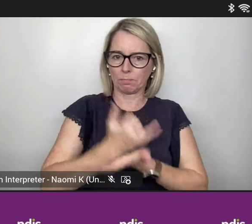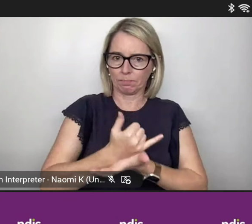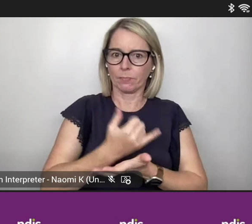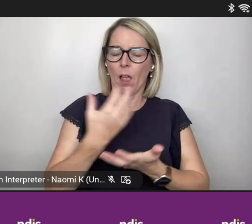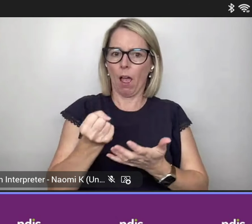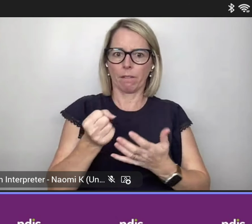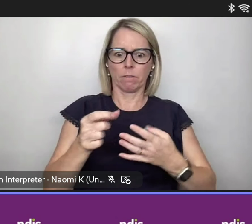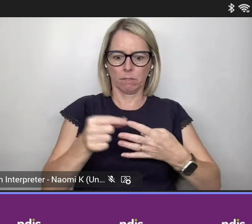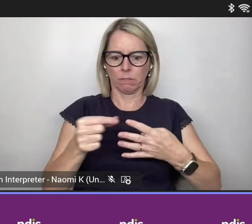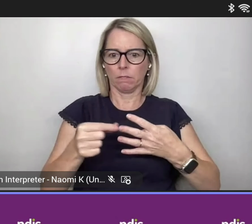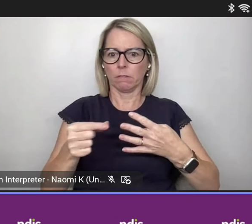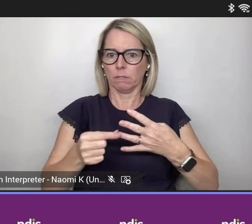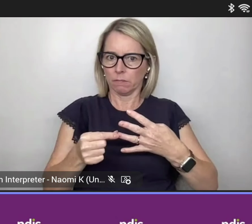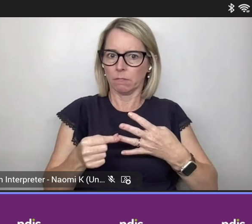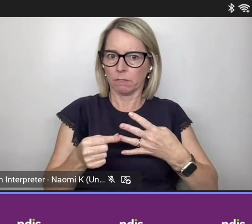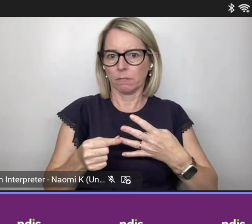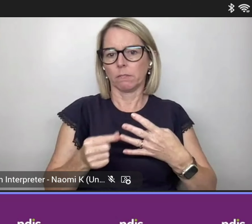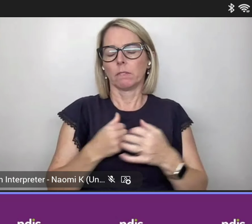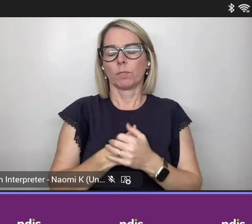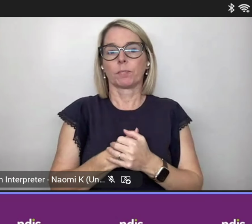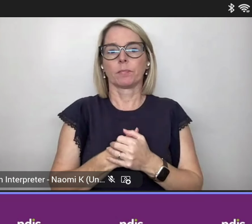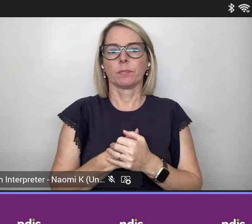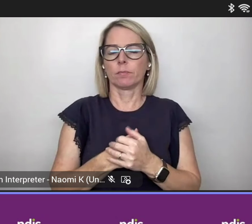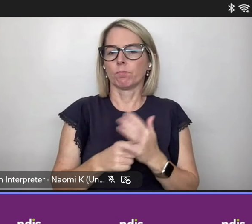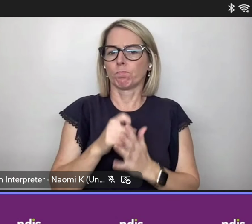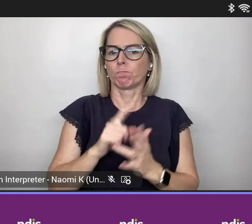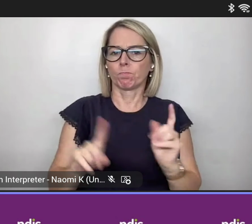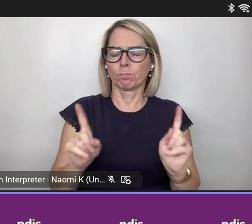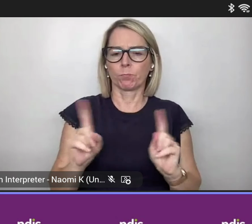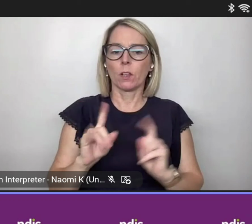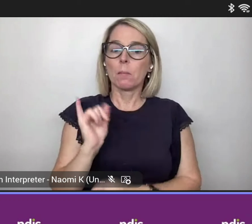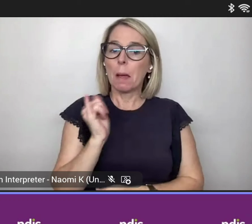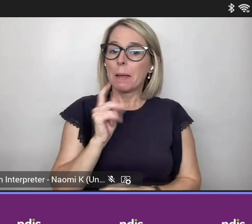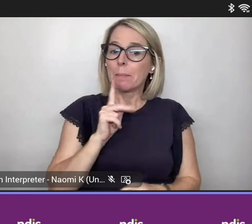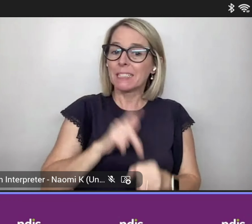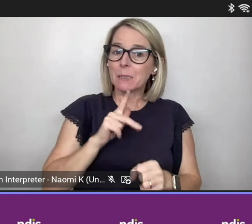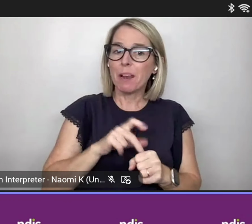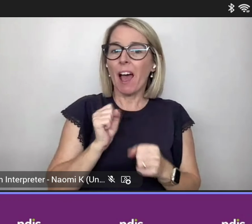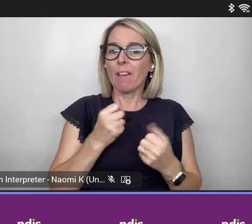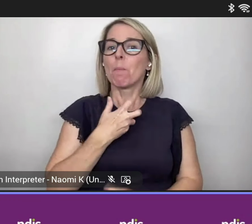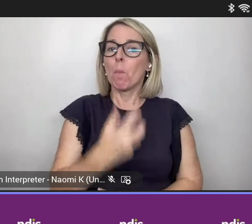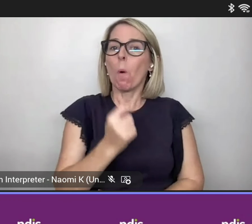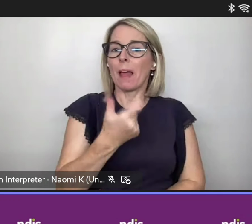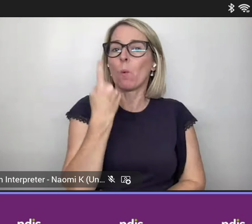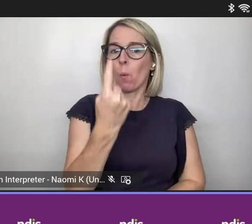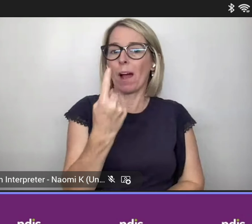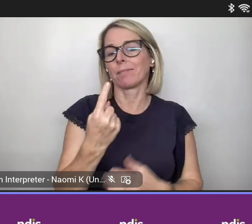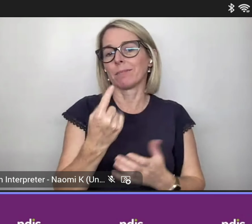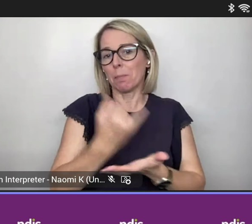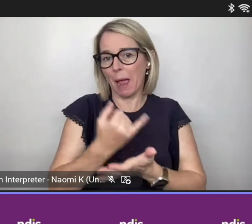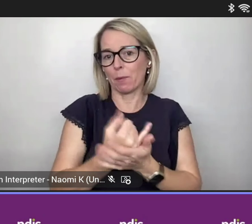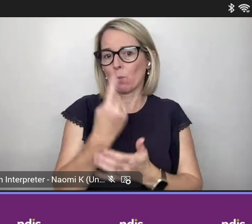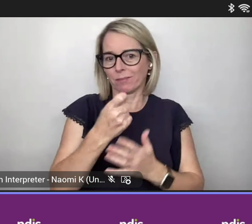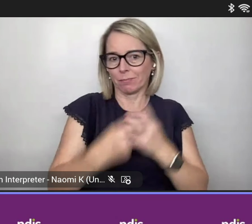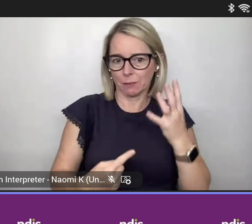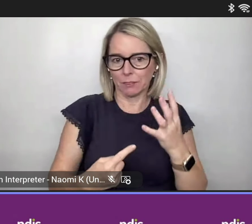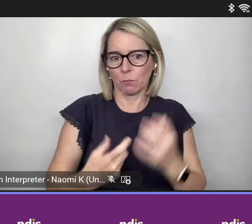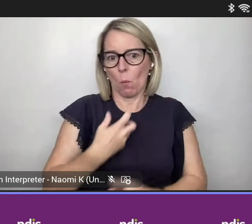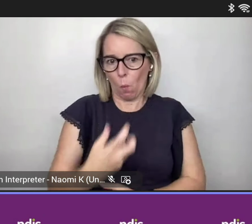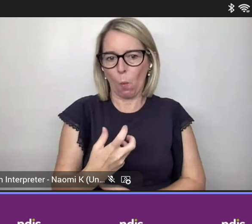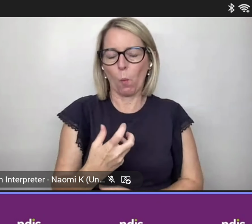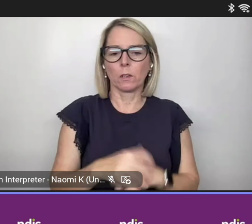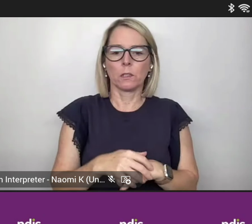requirements? A participant may have 1 or more impairments that meet the NDIS access requirements.